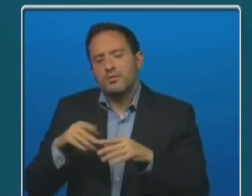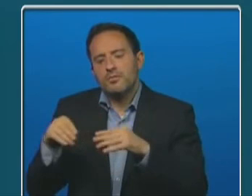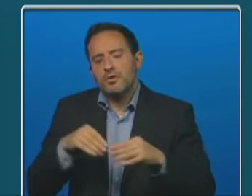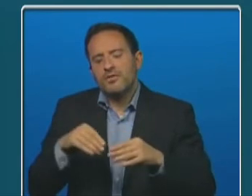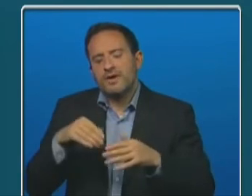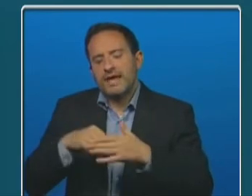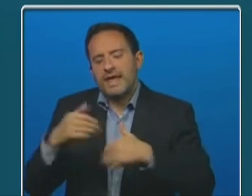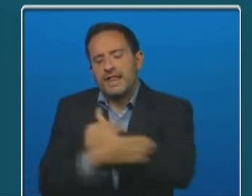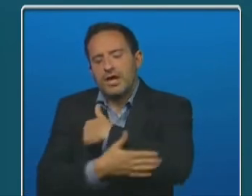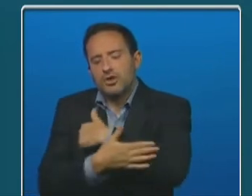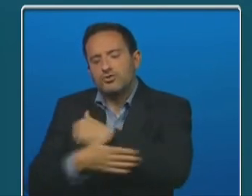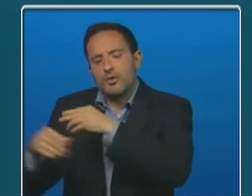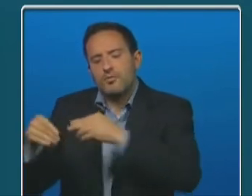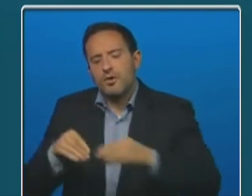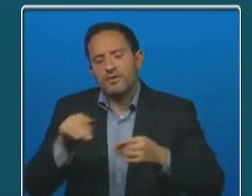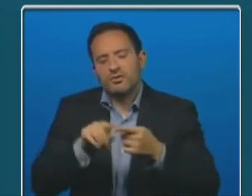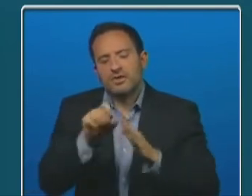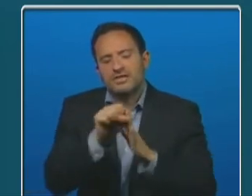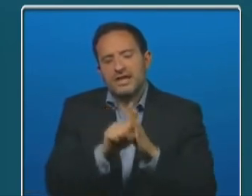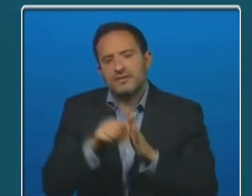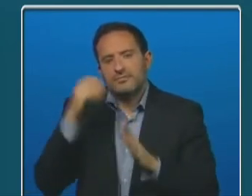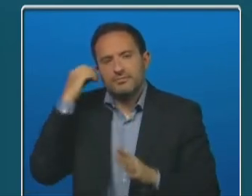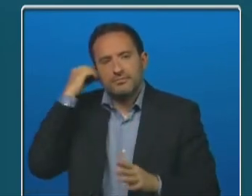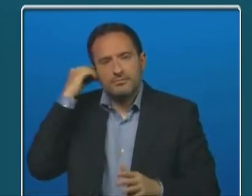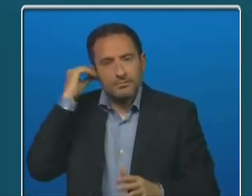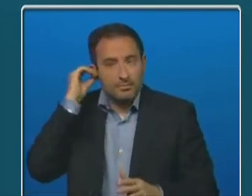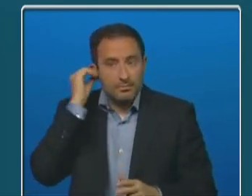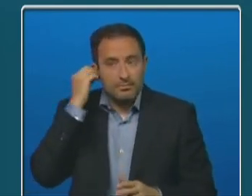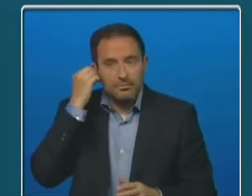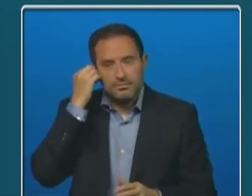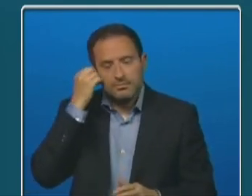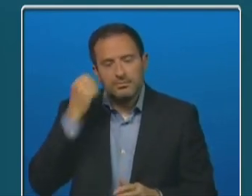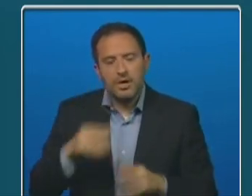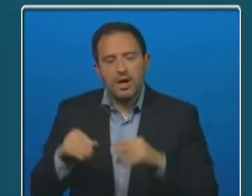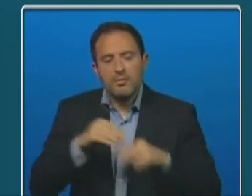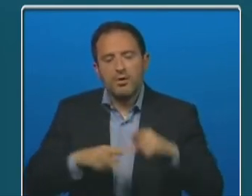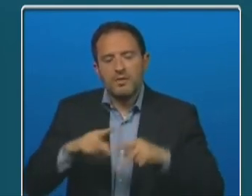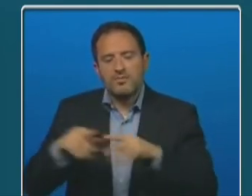states. So there's more of that moving into the state than people moving out of the state.